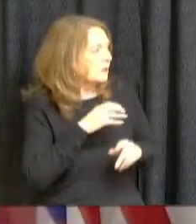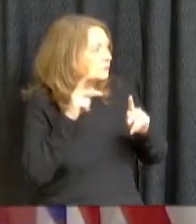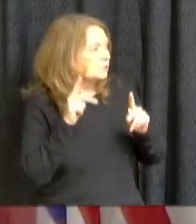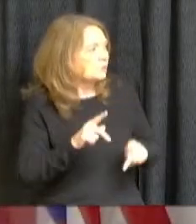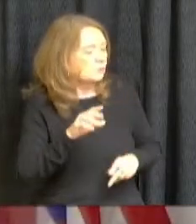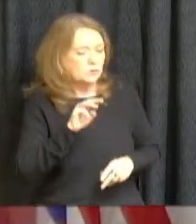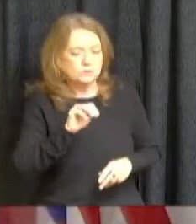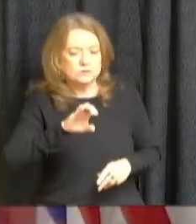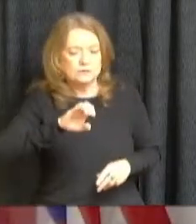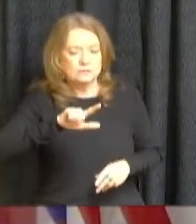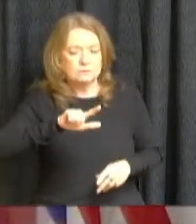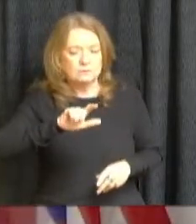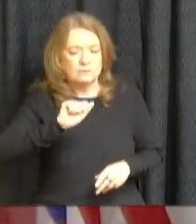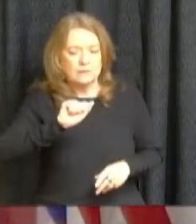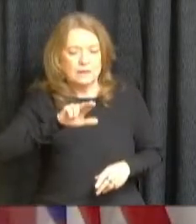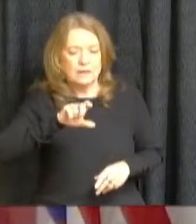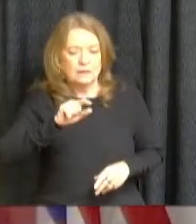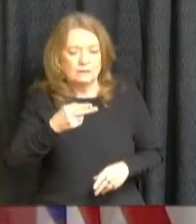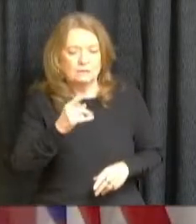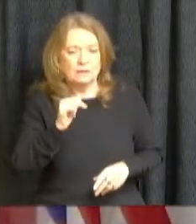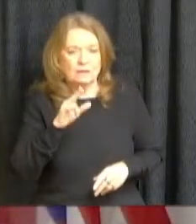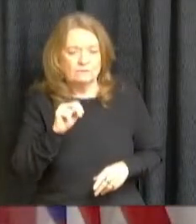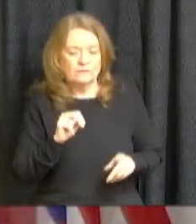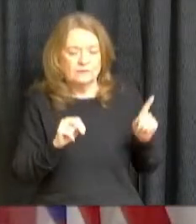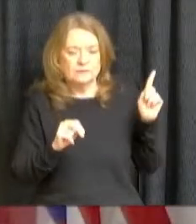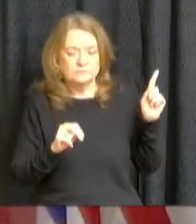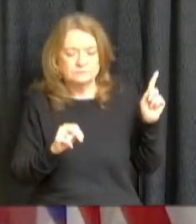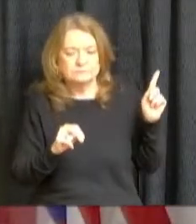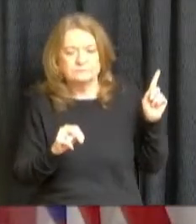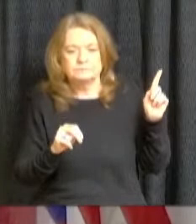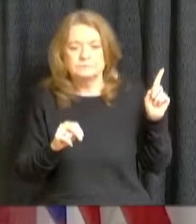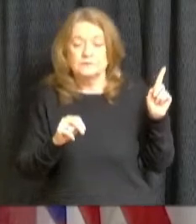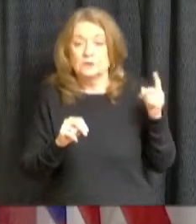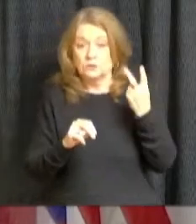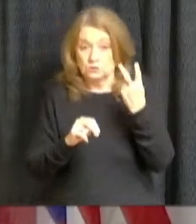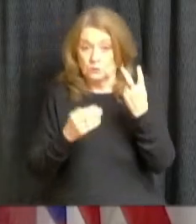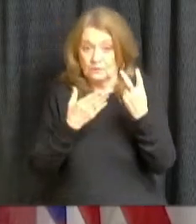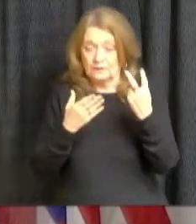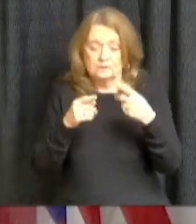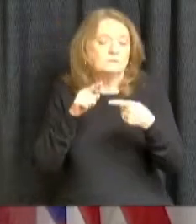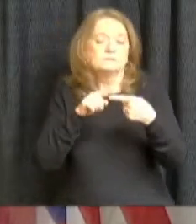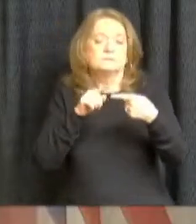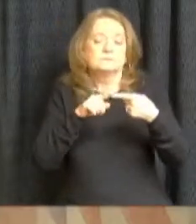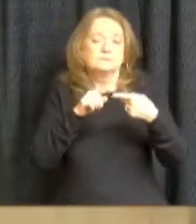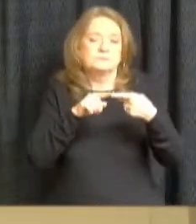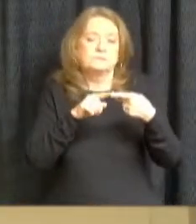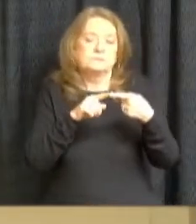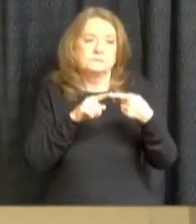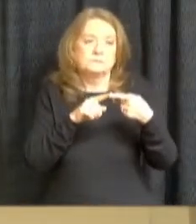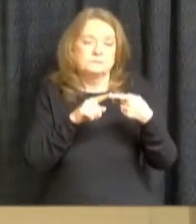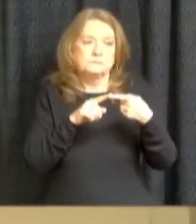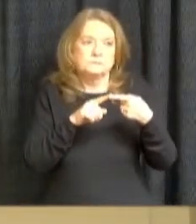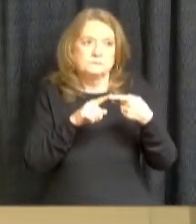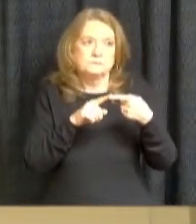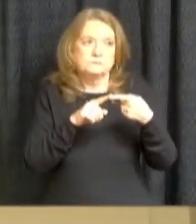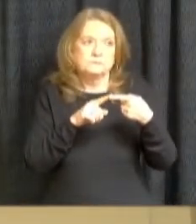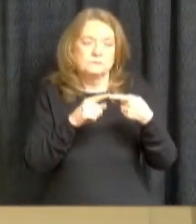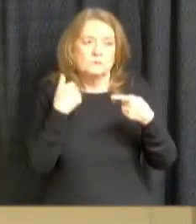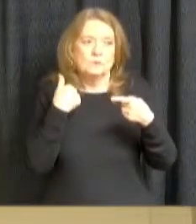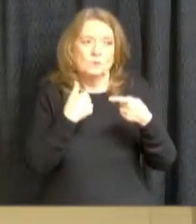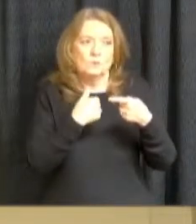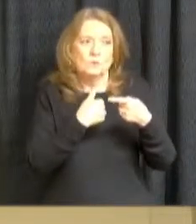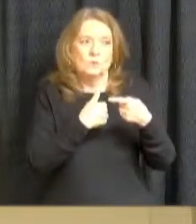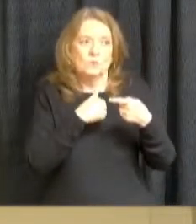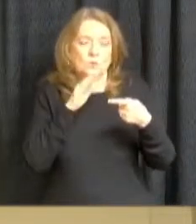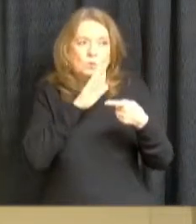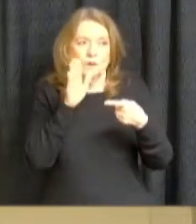Councilperson McLaughlin on the motion to consider. Thank you, Mayor. Two things. One is that we didn't receive